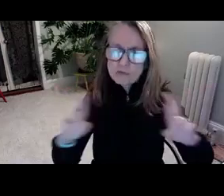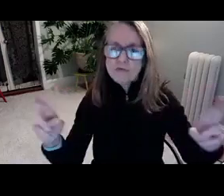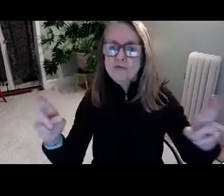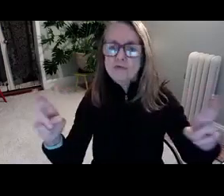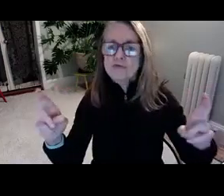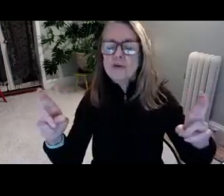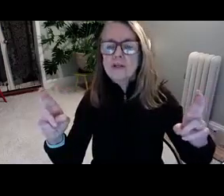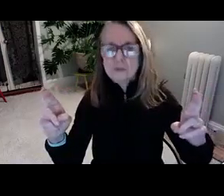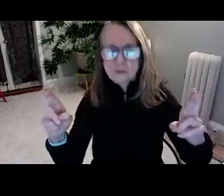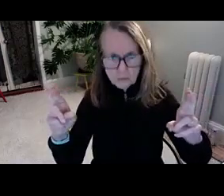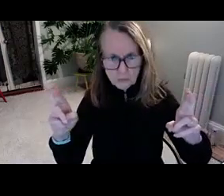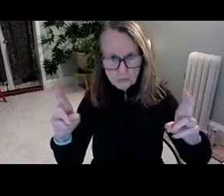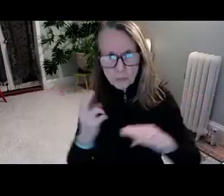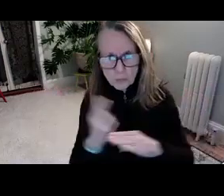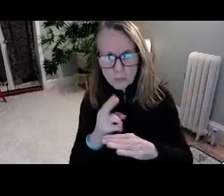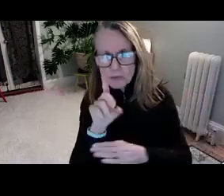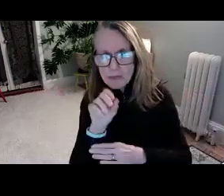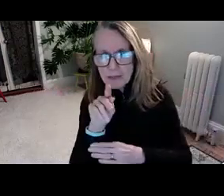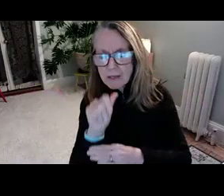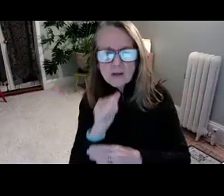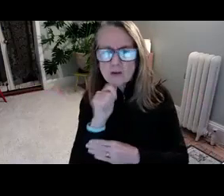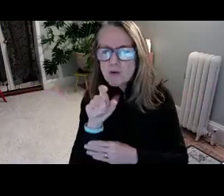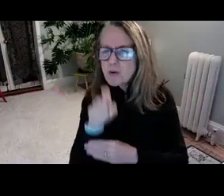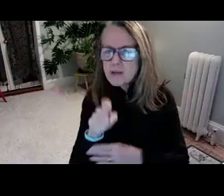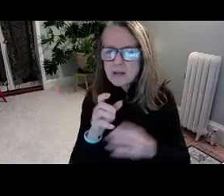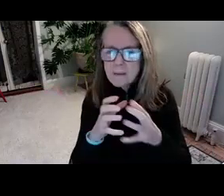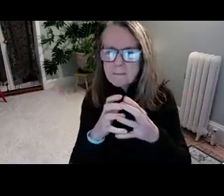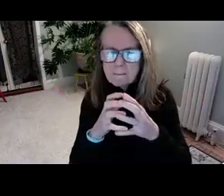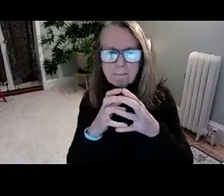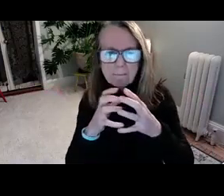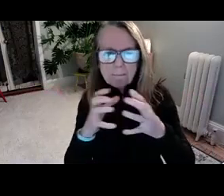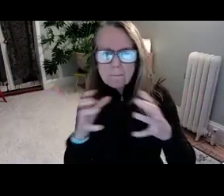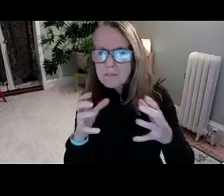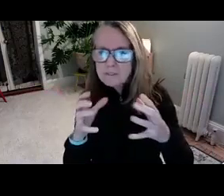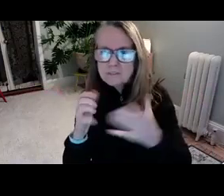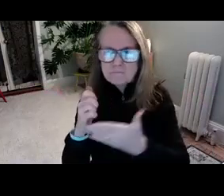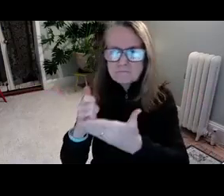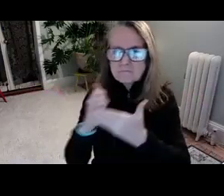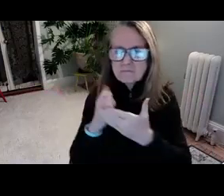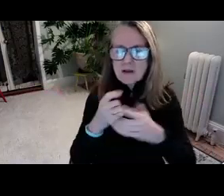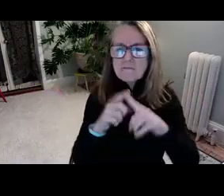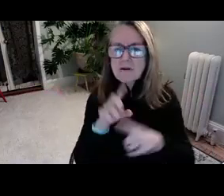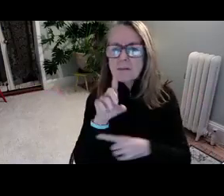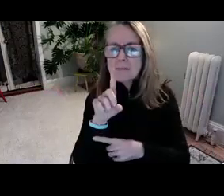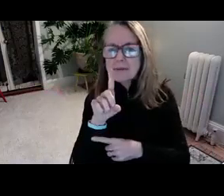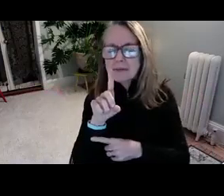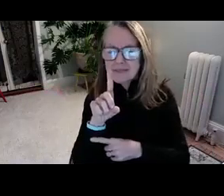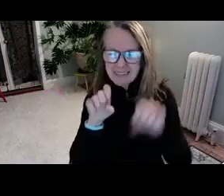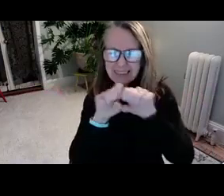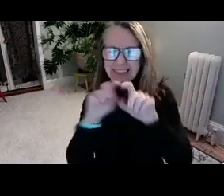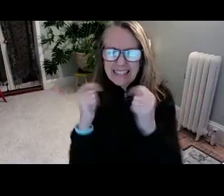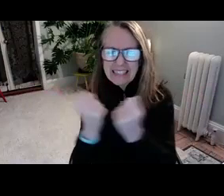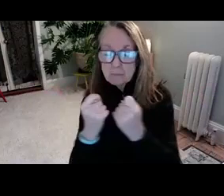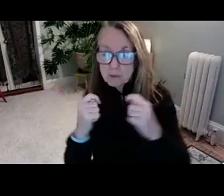data and don't really need too much assistance from the ecosystem team to be able to analyze it. So